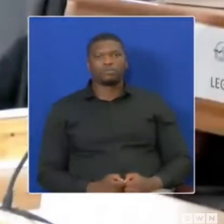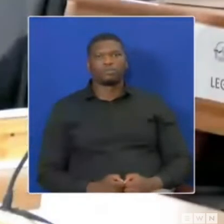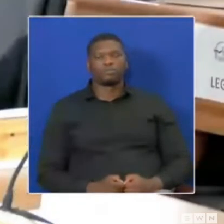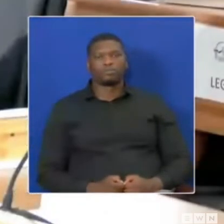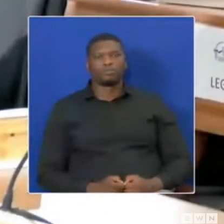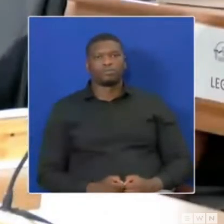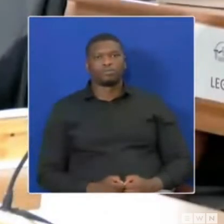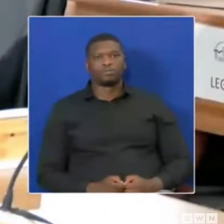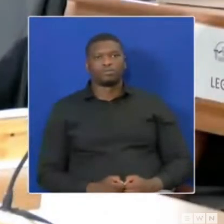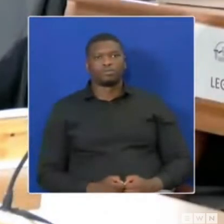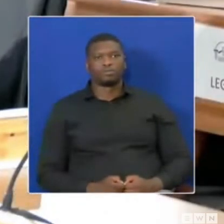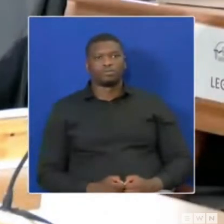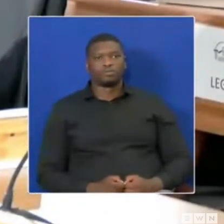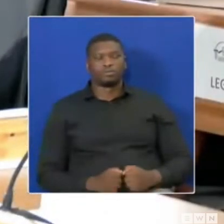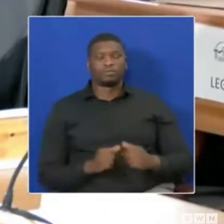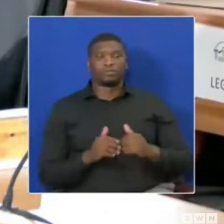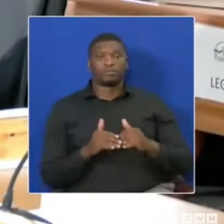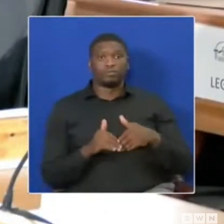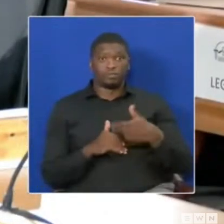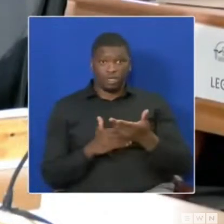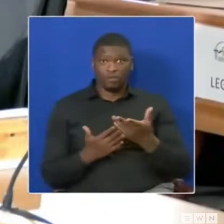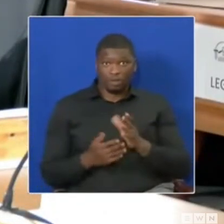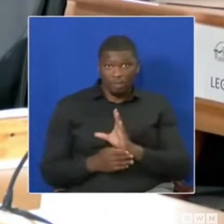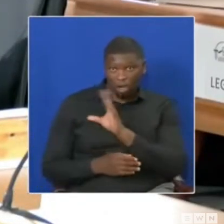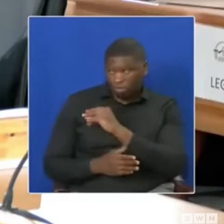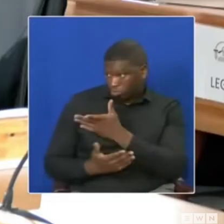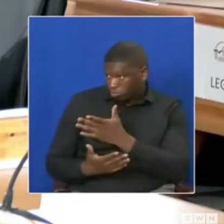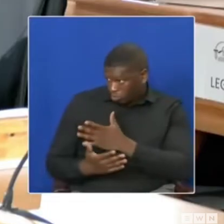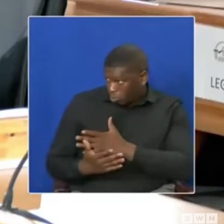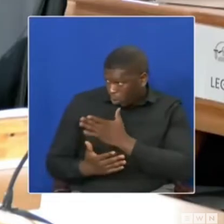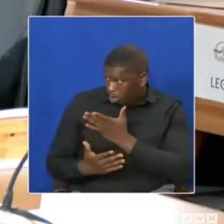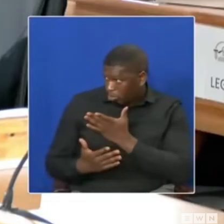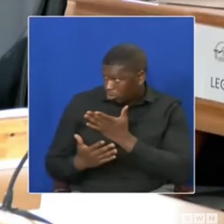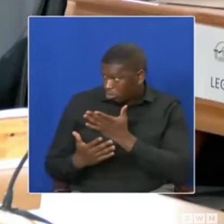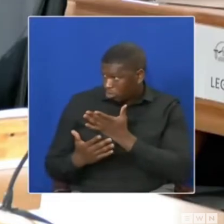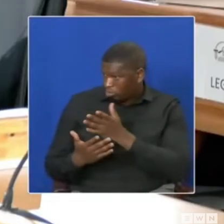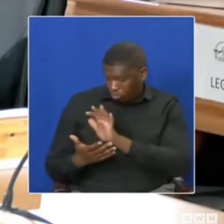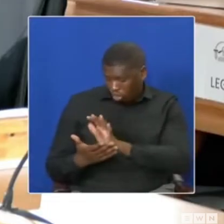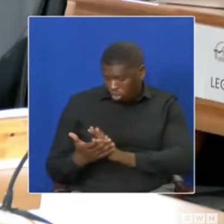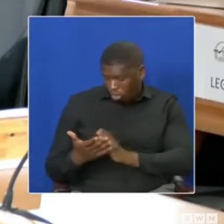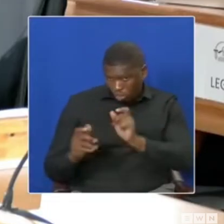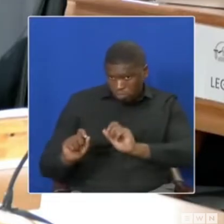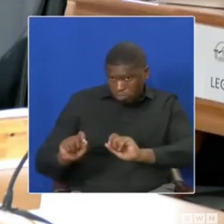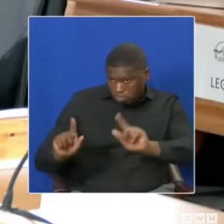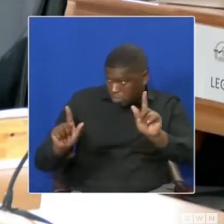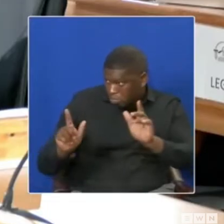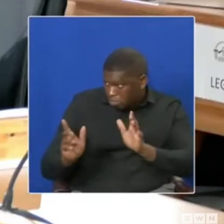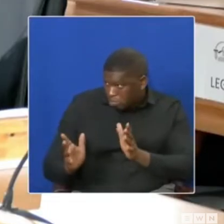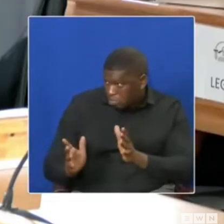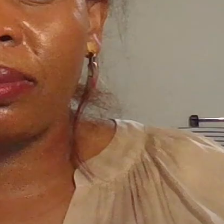So Mr. Matlala says, "You want to run a story?" Mr. Rafadi responds, "I'm arranging."